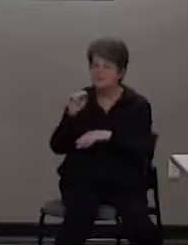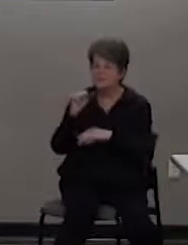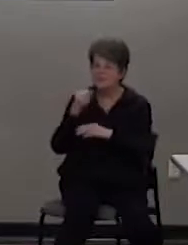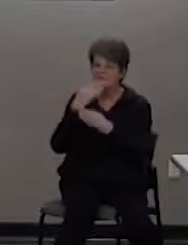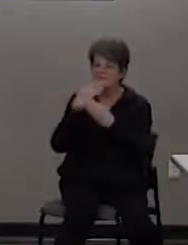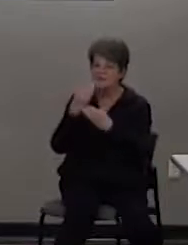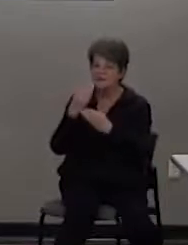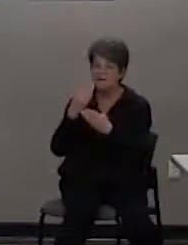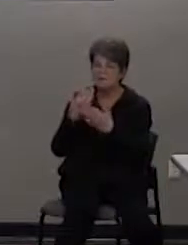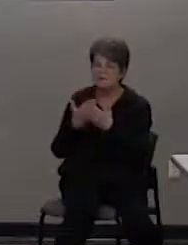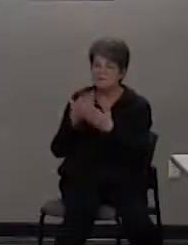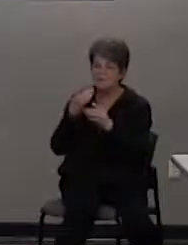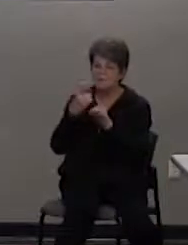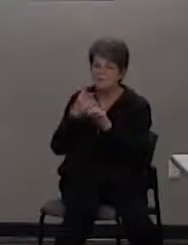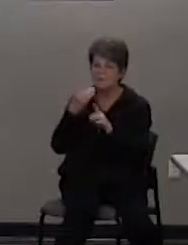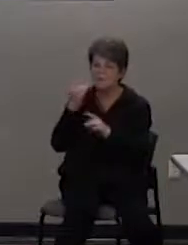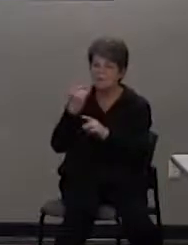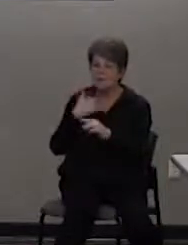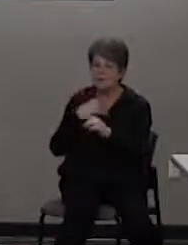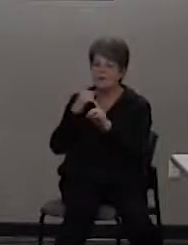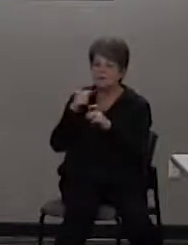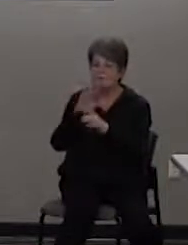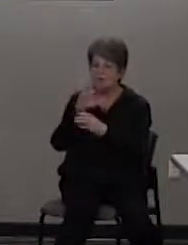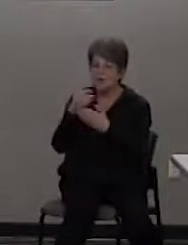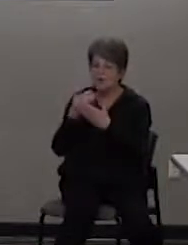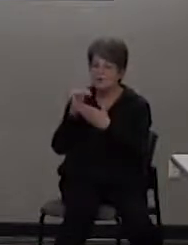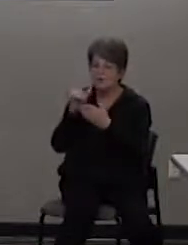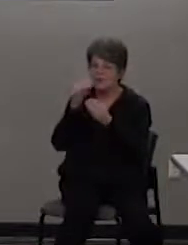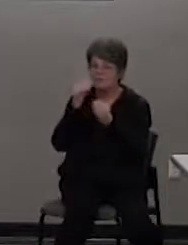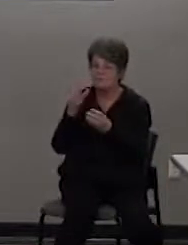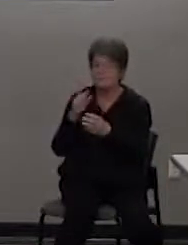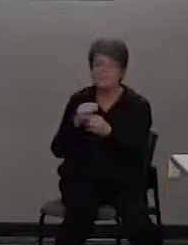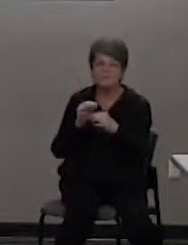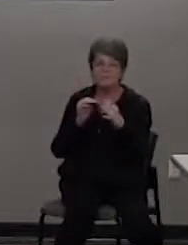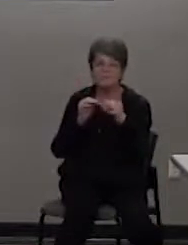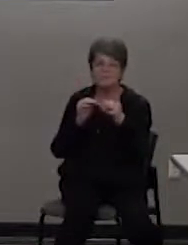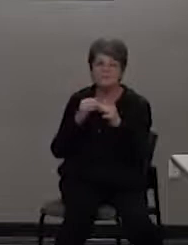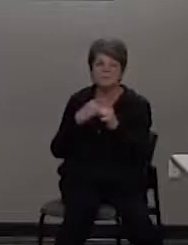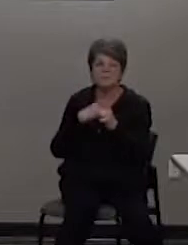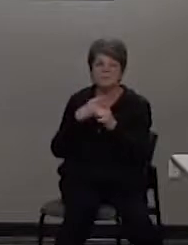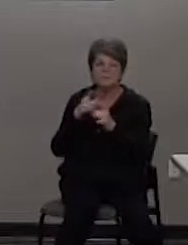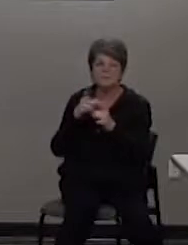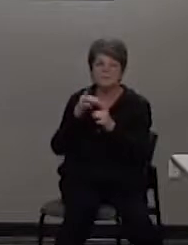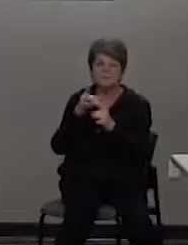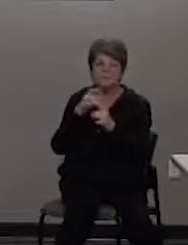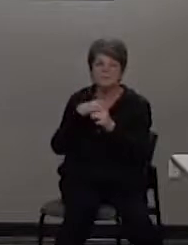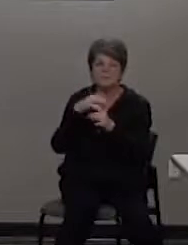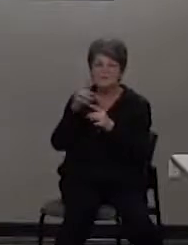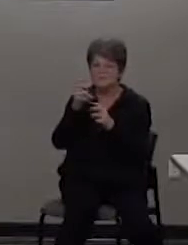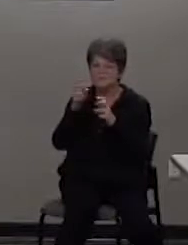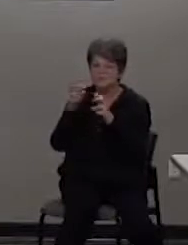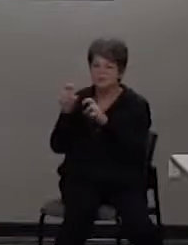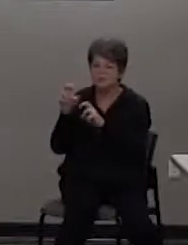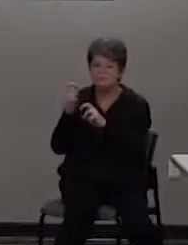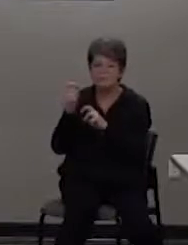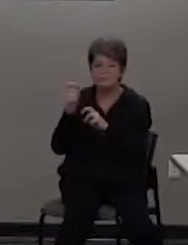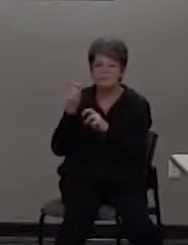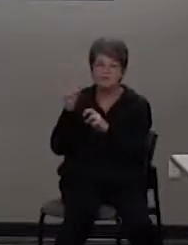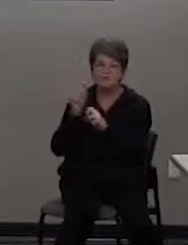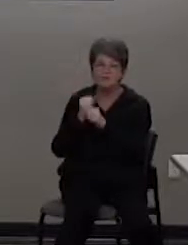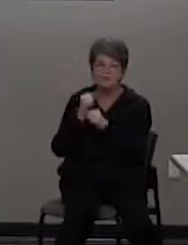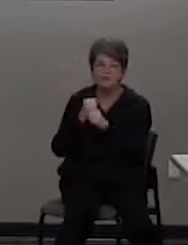thank you for proving the point as to why I give you all as much information as I do. Yes, sir. Let me take that and shift it just a little bit, because you